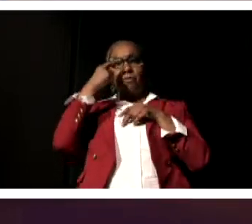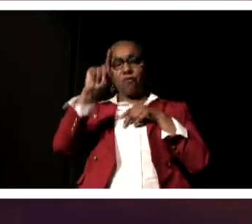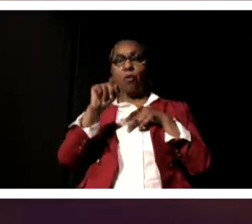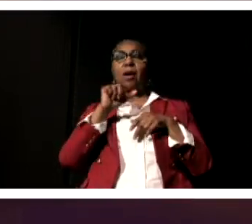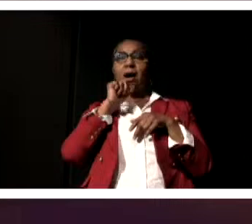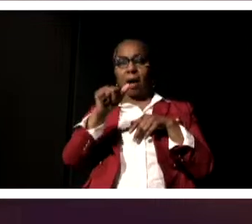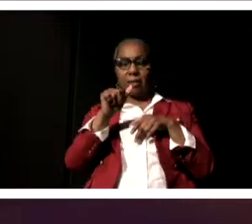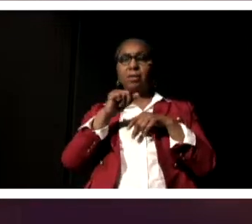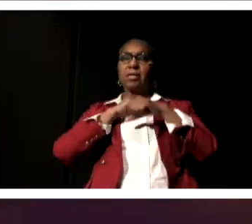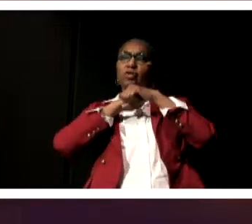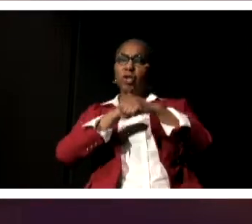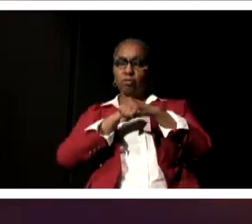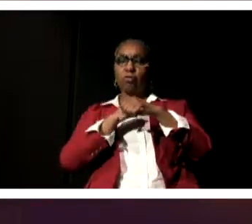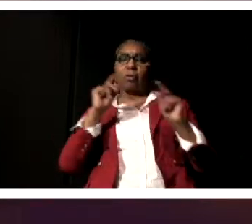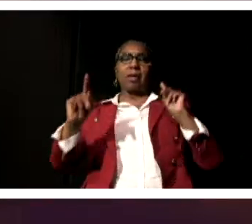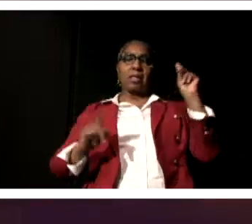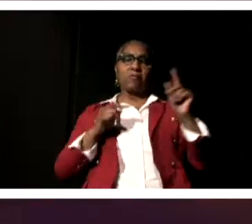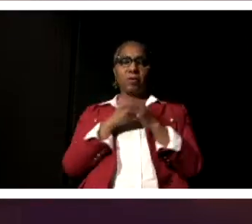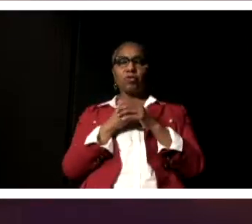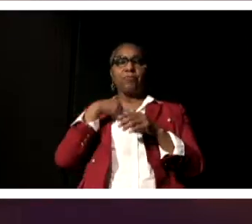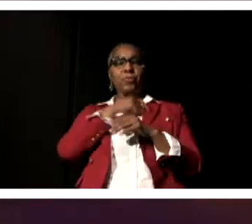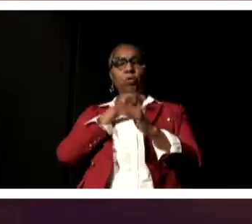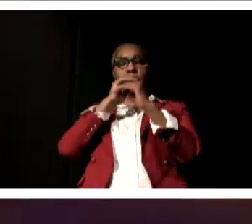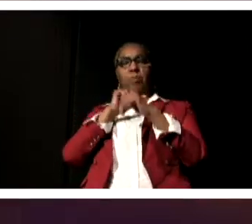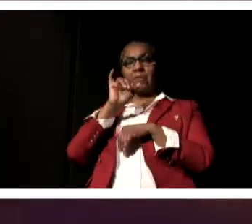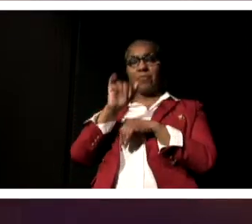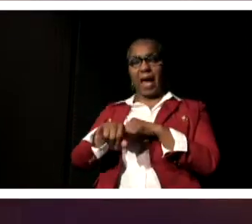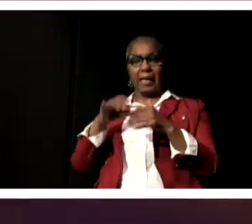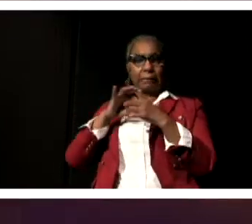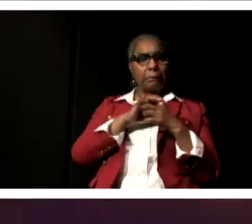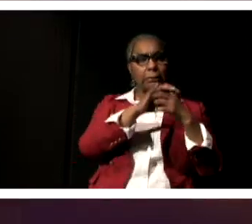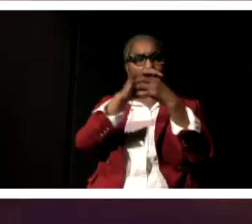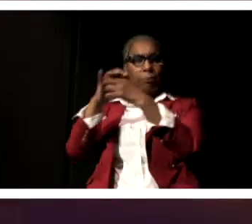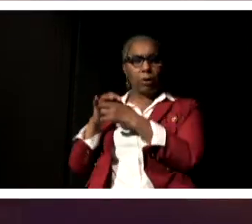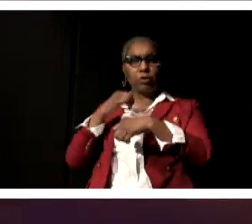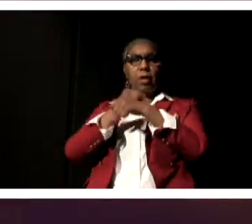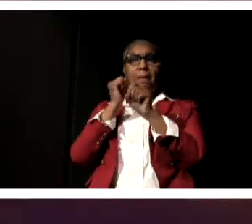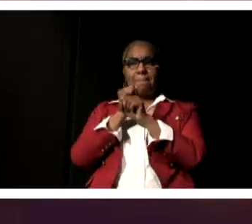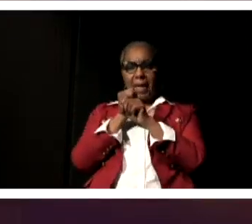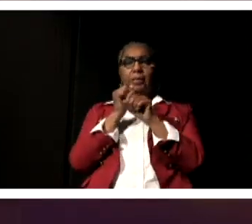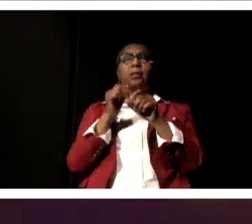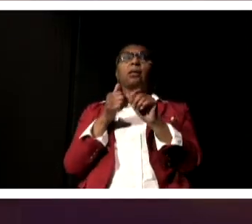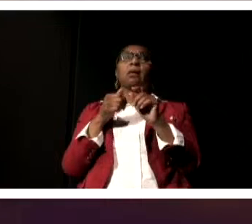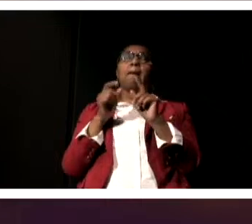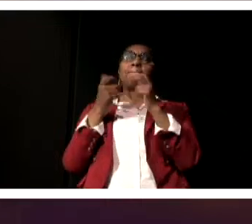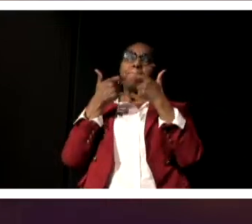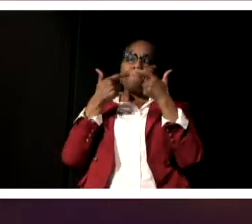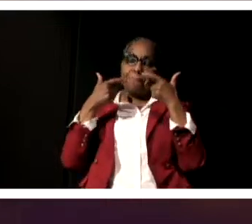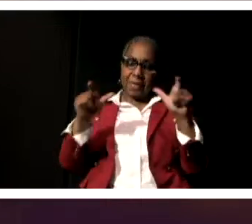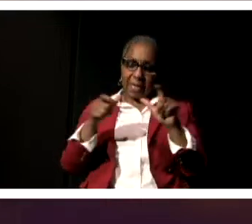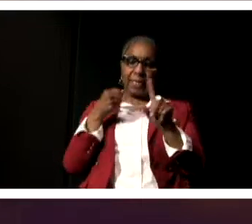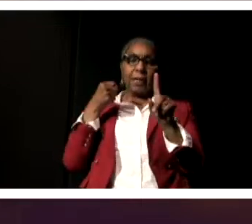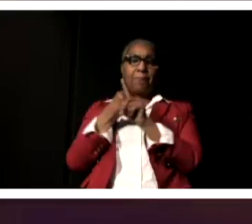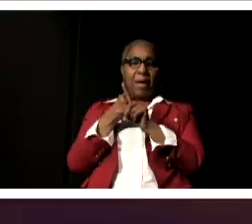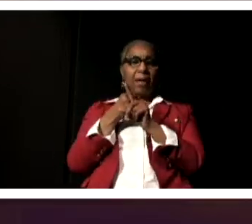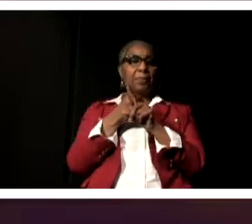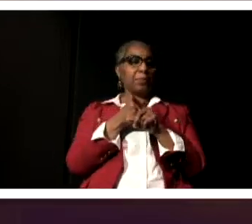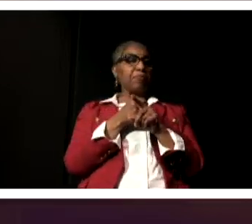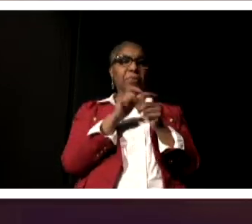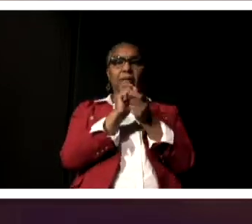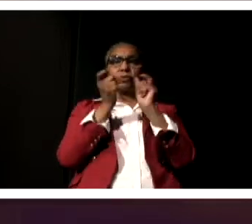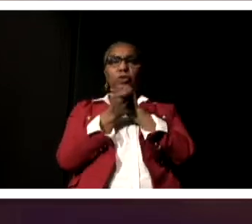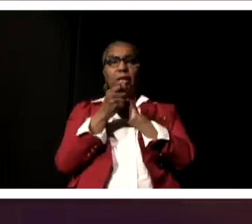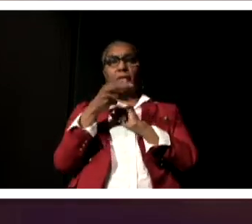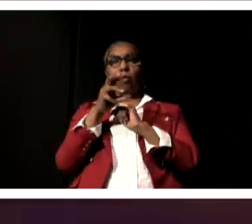unsheltered individuals. We expect that this collaboration to make a significant impact on relocating homelessness in